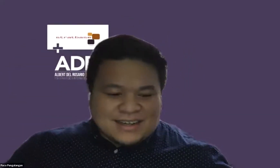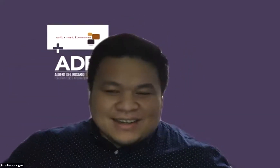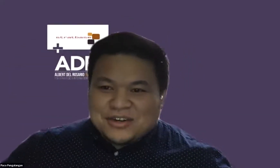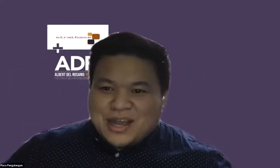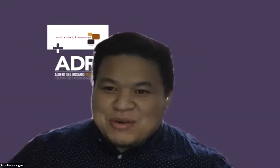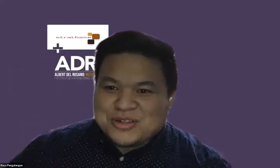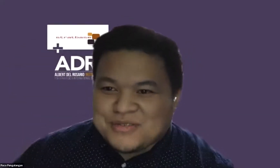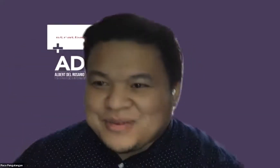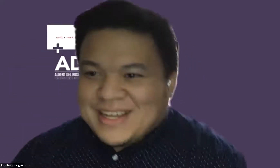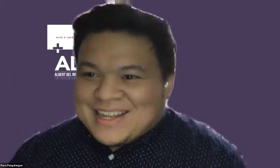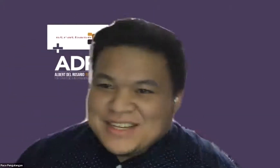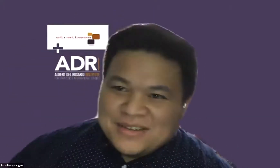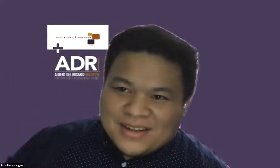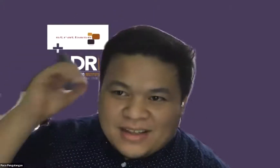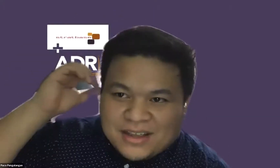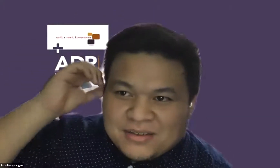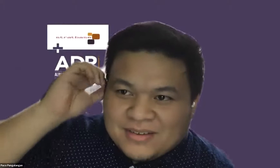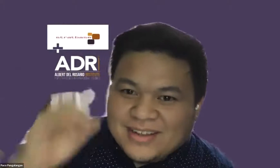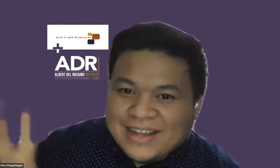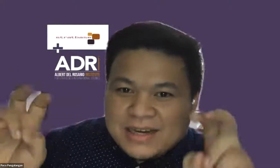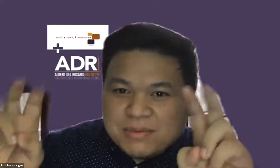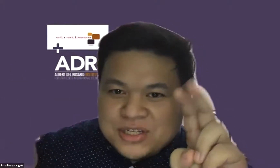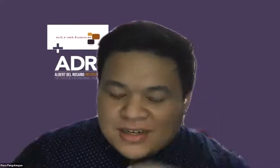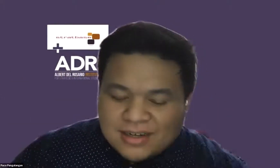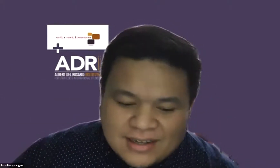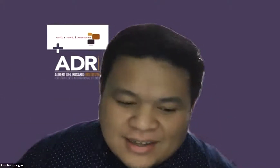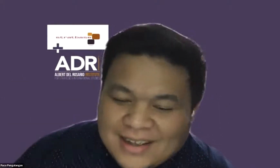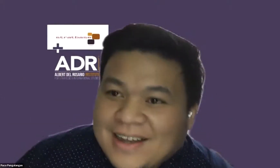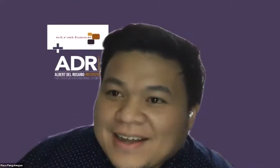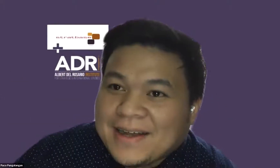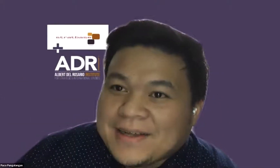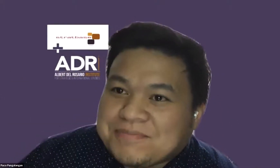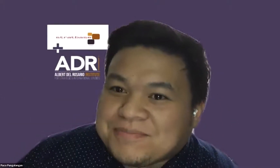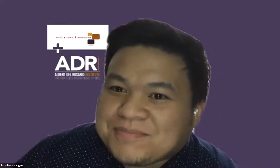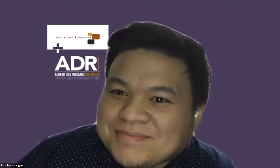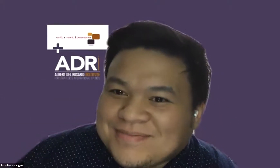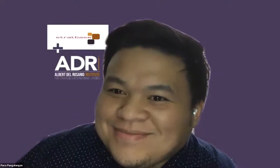Unfortunately, your camera's off, so we can't see you, and thank you in person.